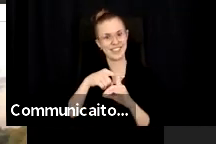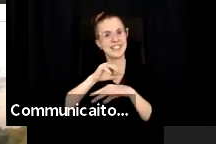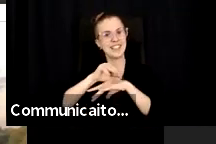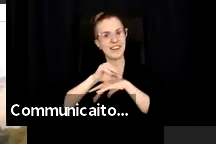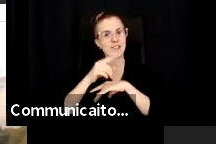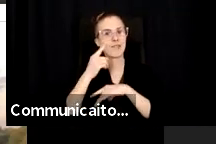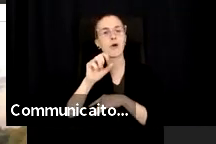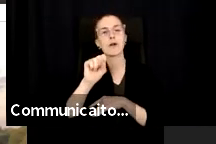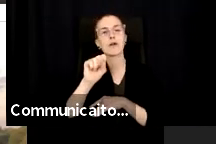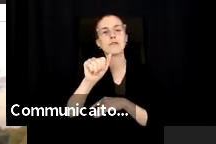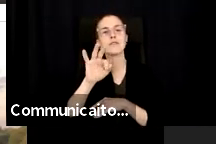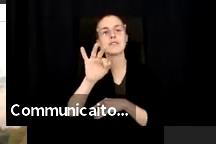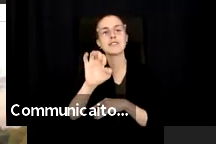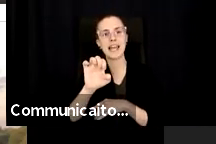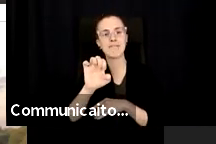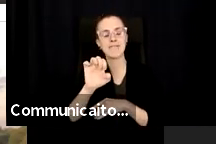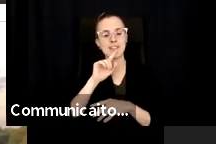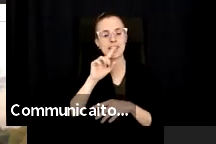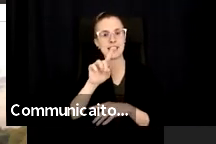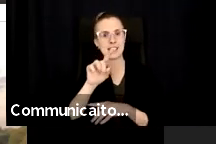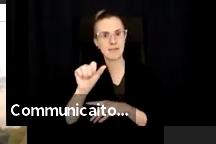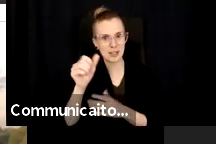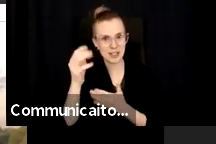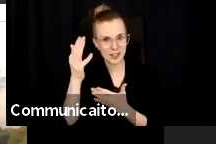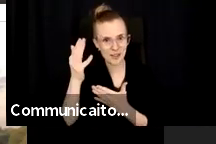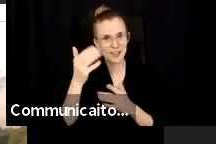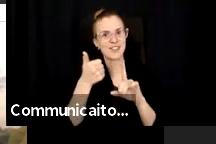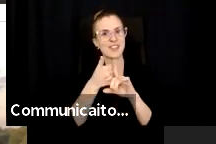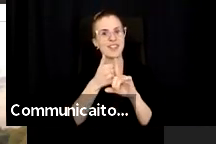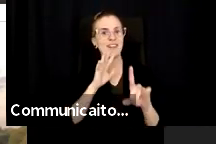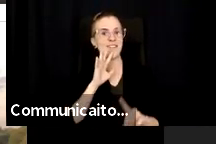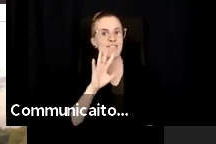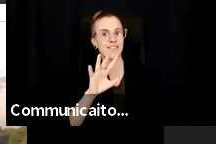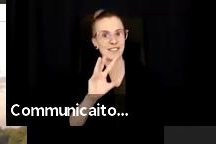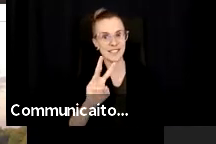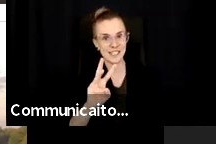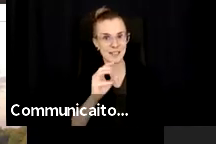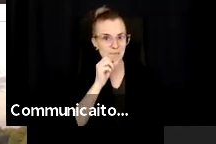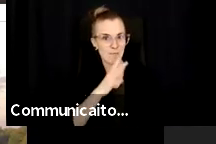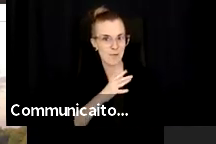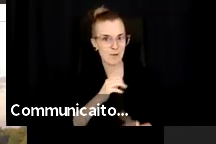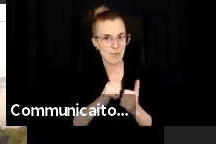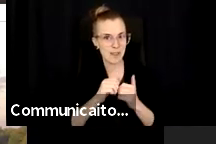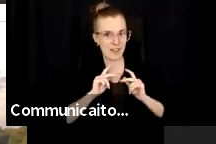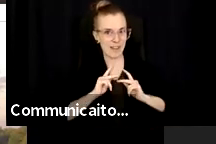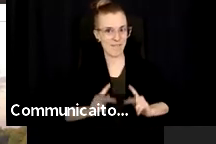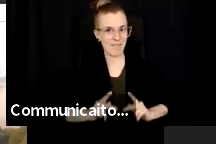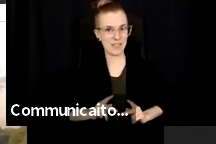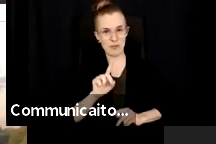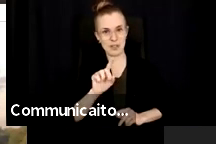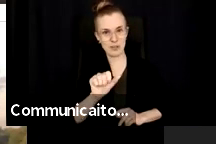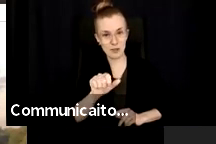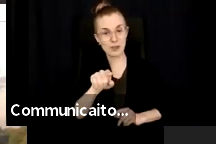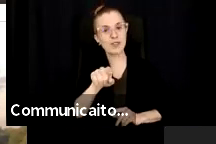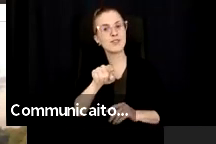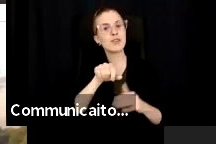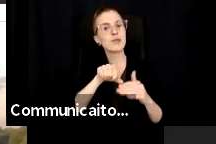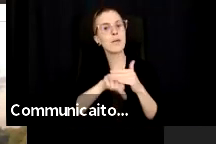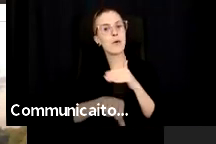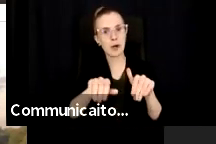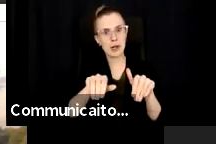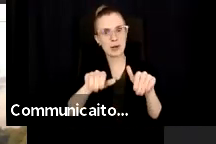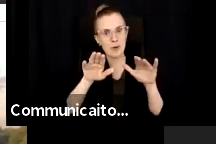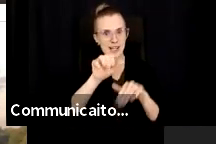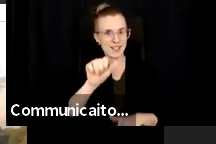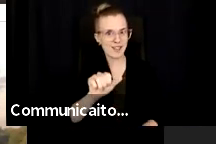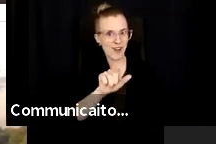Services. She is a 56-year-old woman with a physical disability who was born and raised in Austin, Texas,